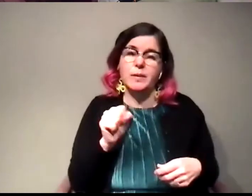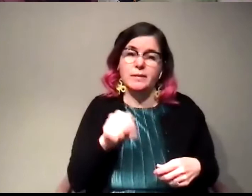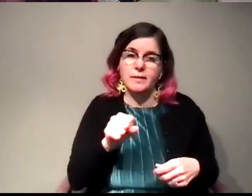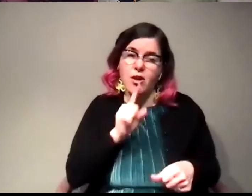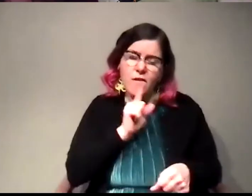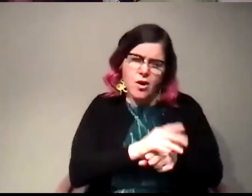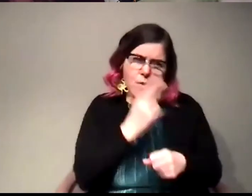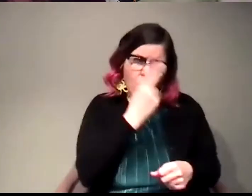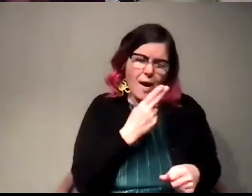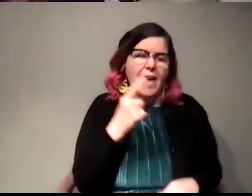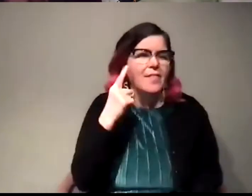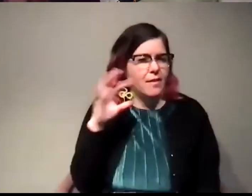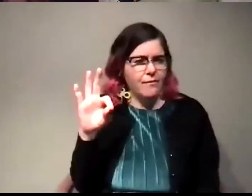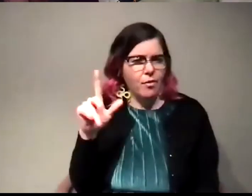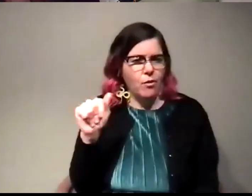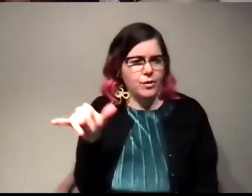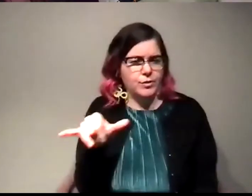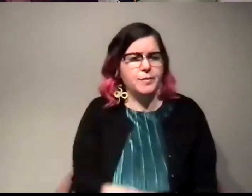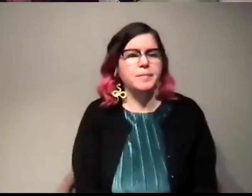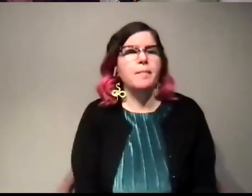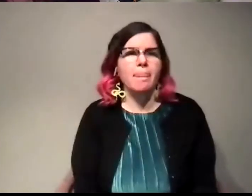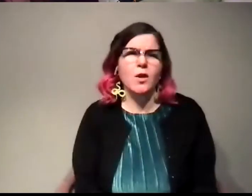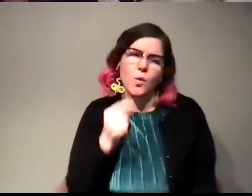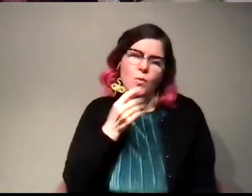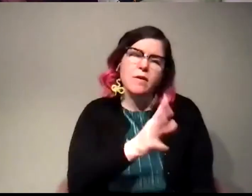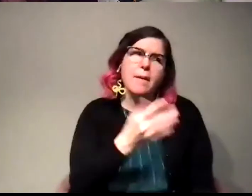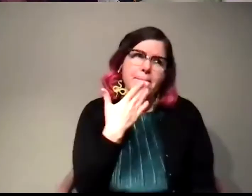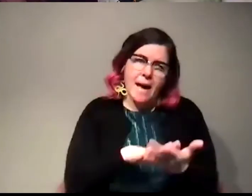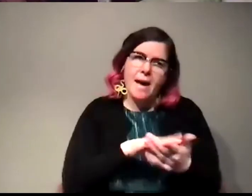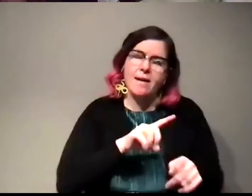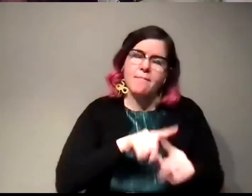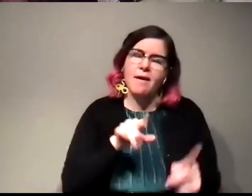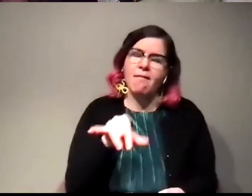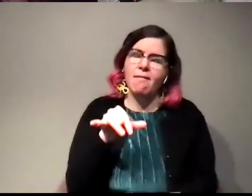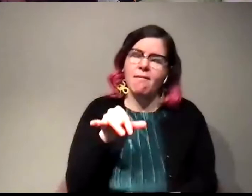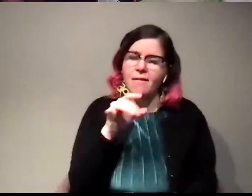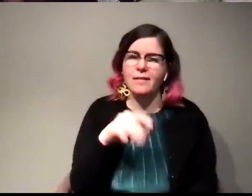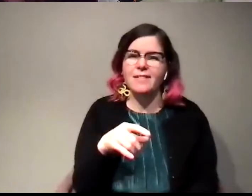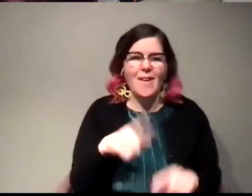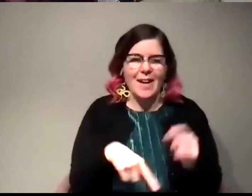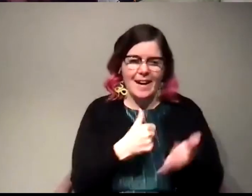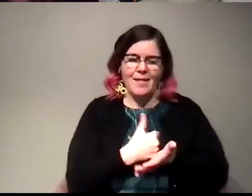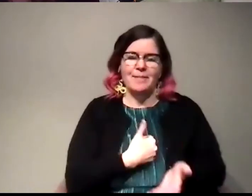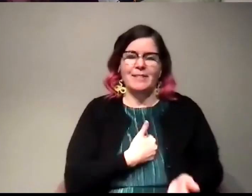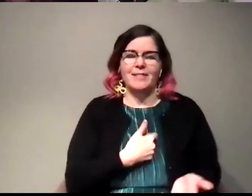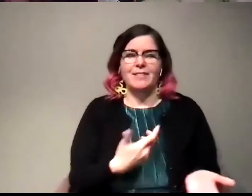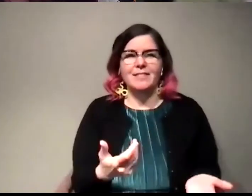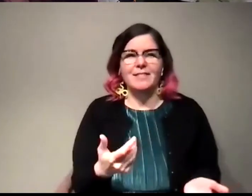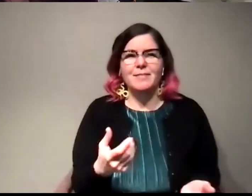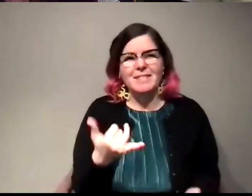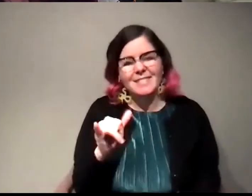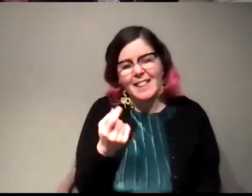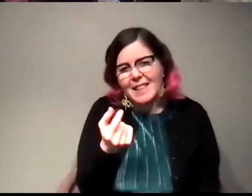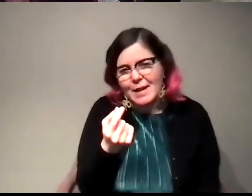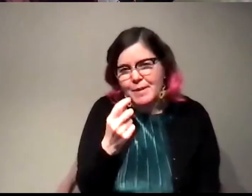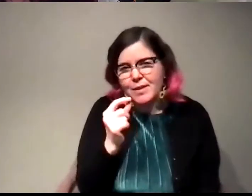I think in Florida. Very cool. Well, very bad, really, but yeah, they're cool. I can't help myself, you know. They're still a little bit cool. I was